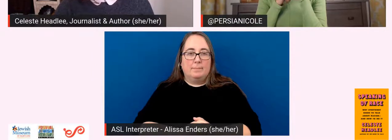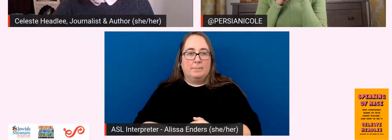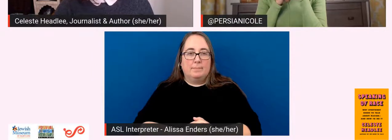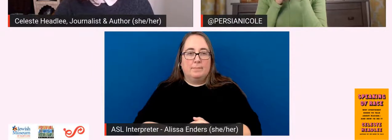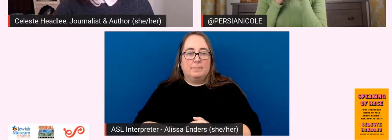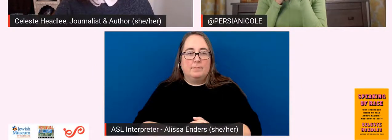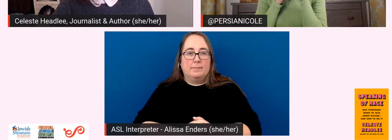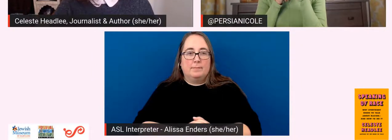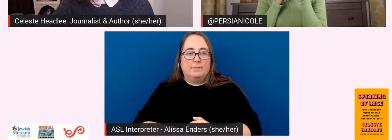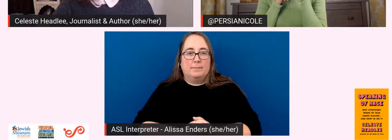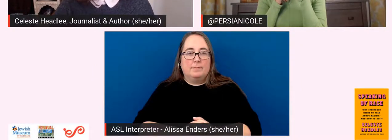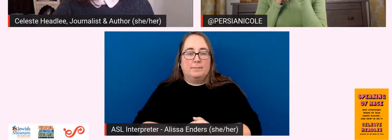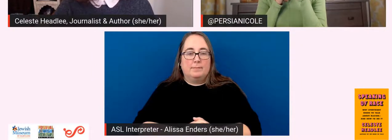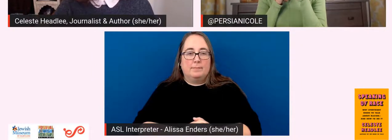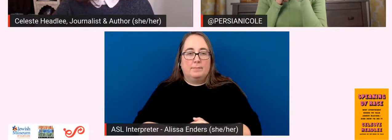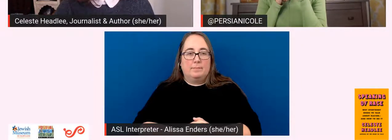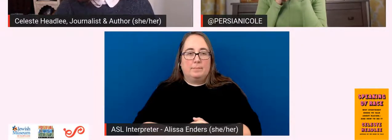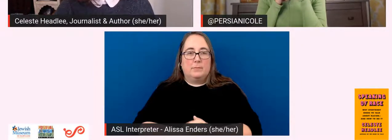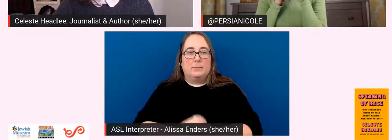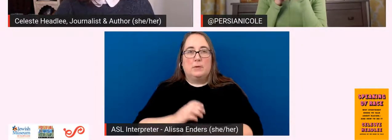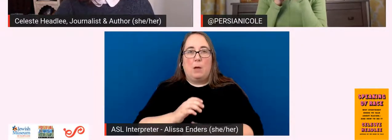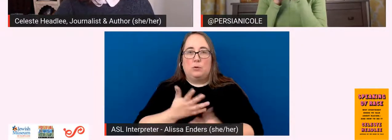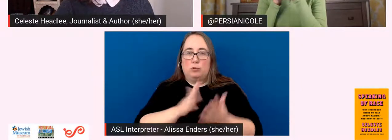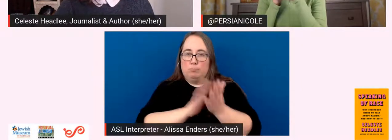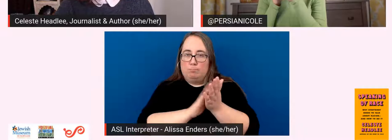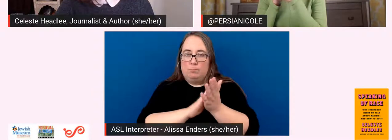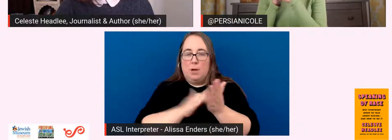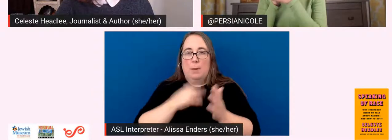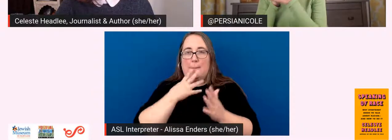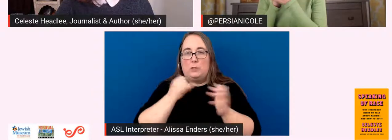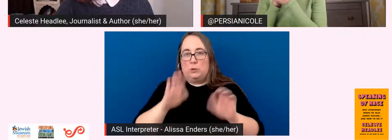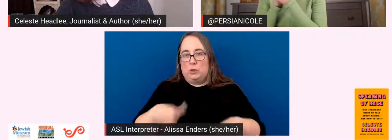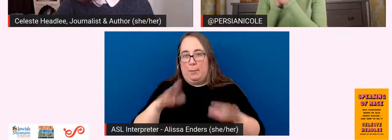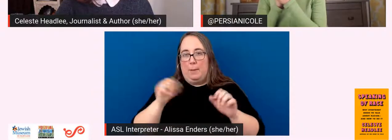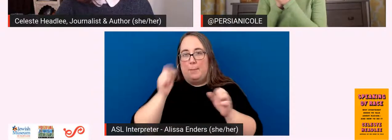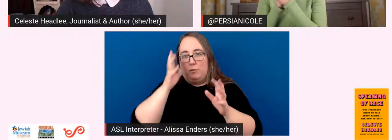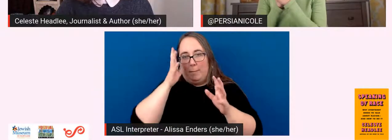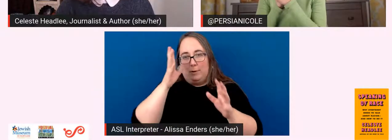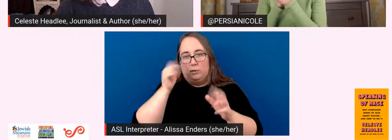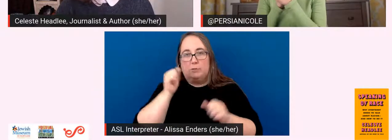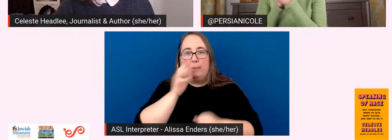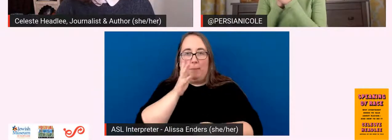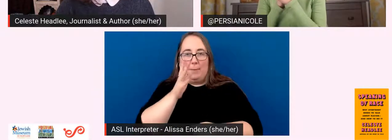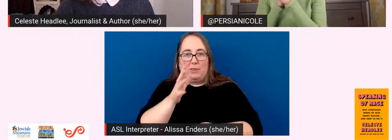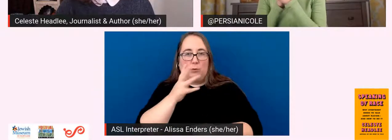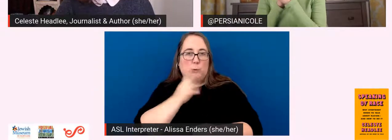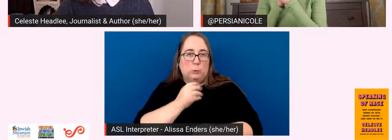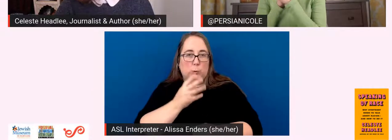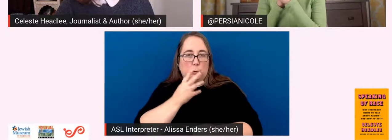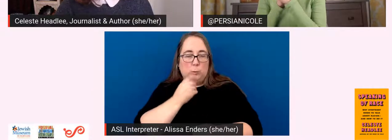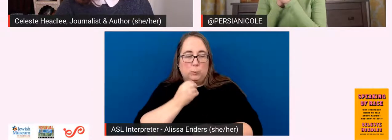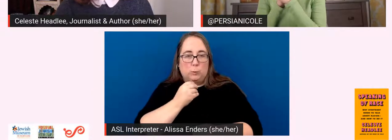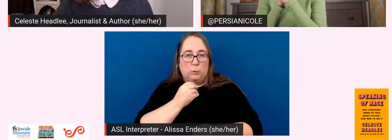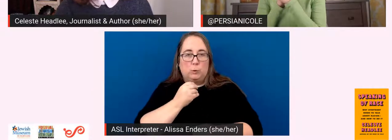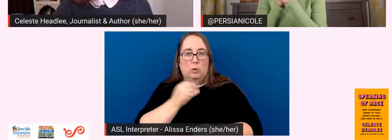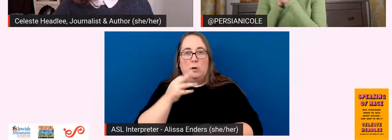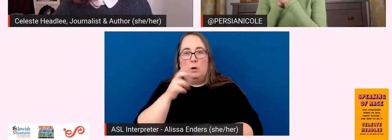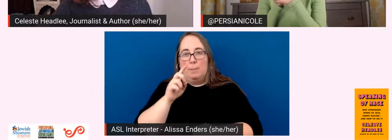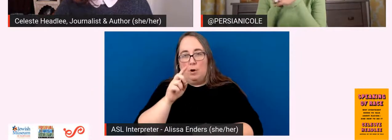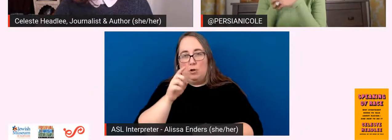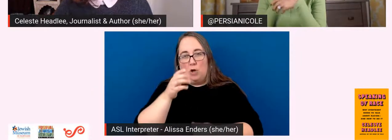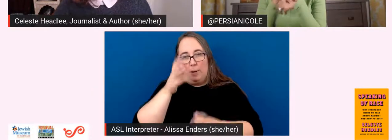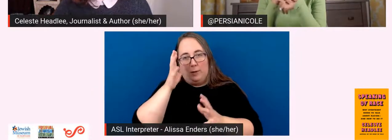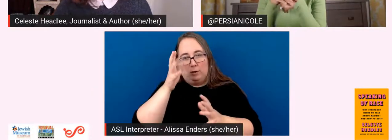want to give a shout out to my Jewish upbringing. My grandmother was Jewish, and my godparents were Jewish,